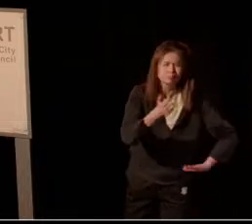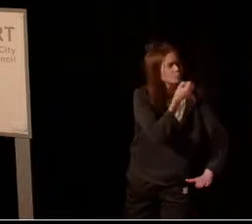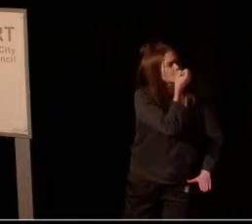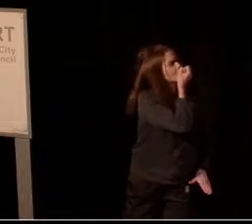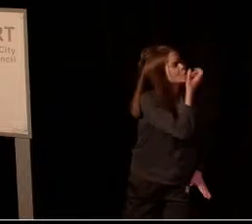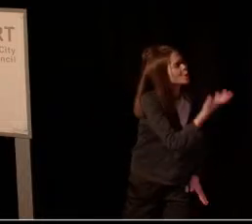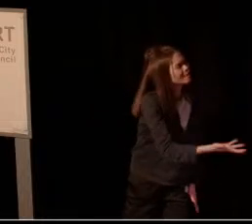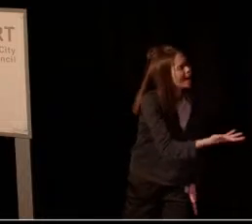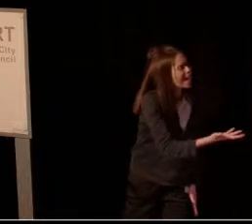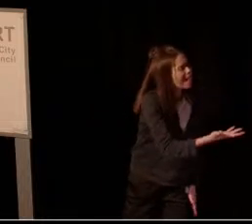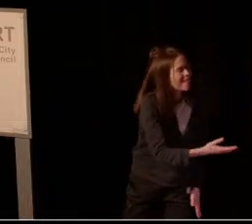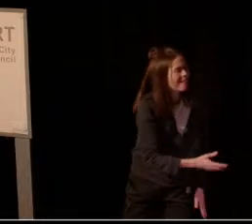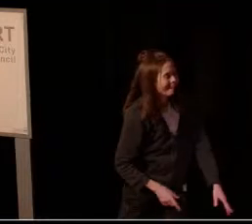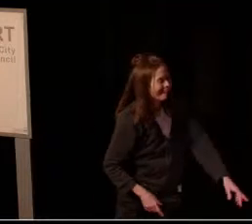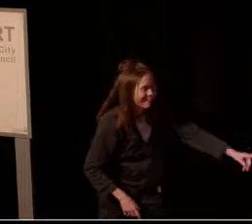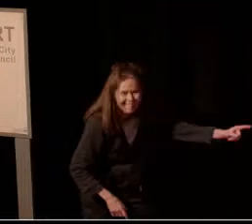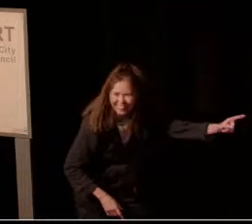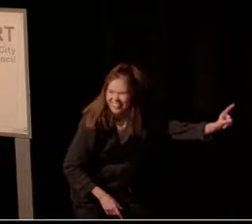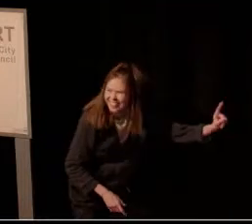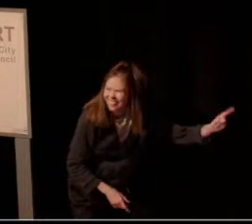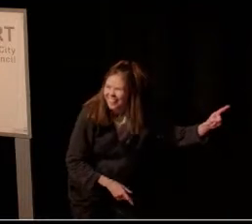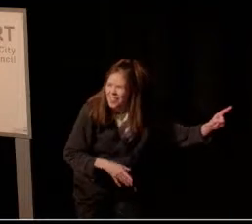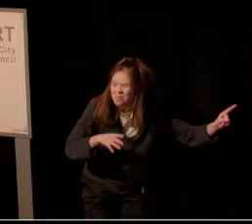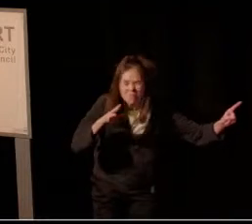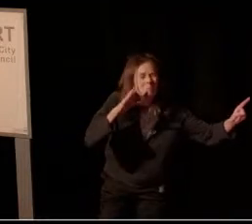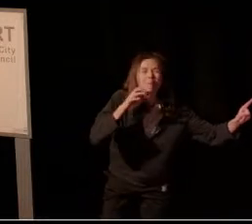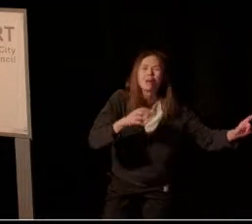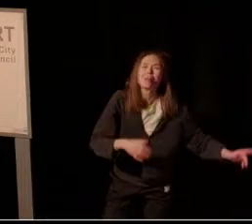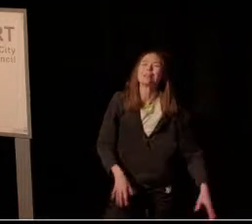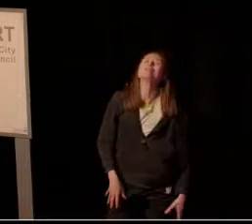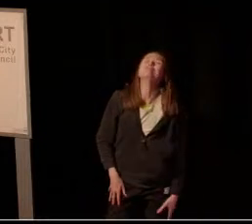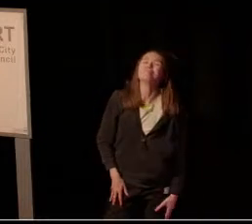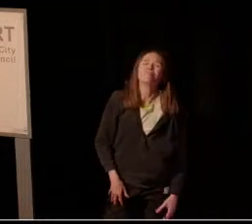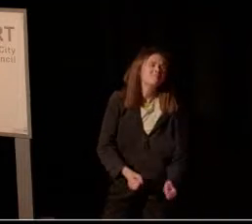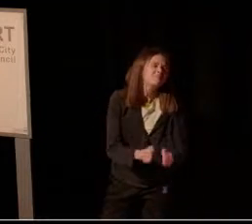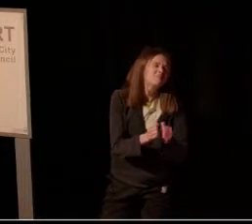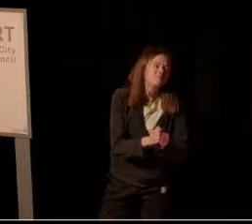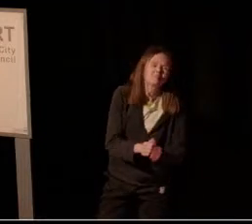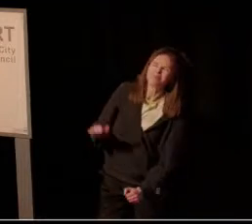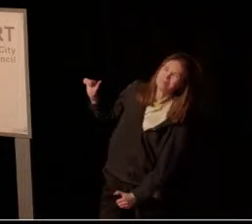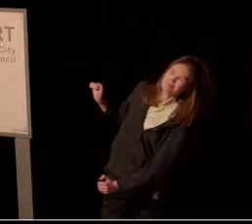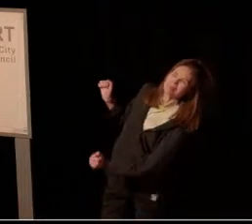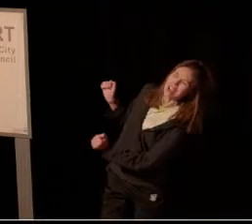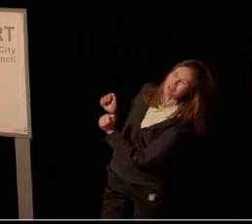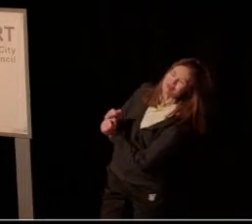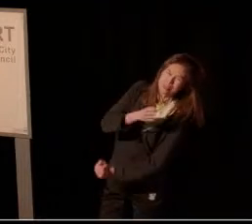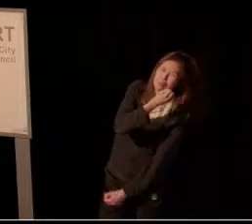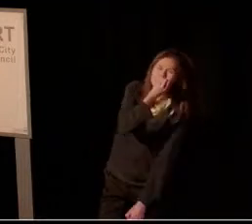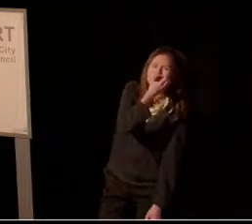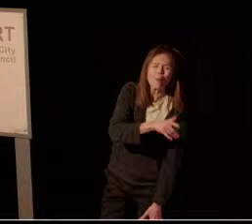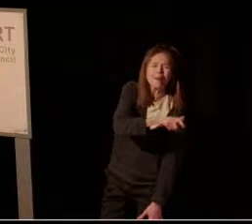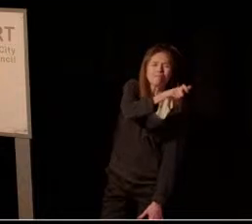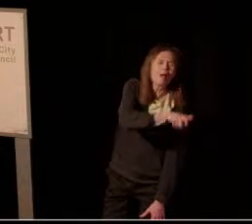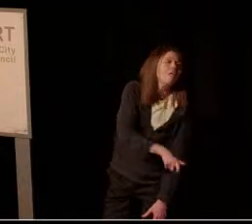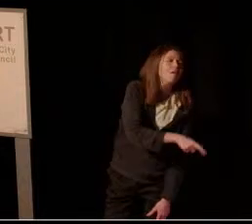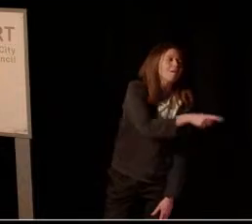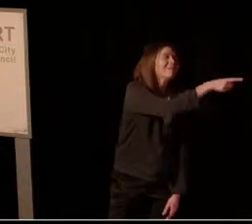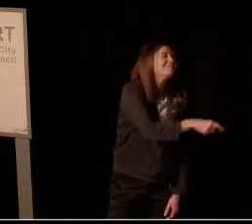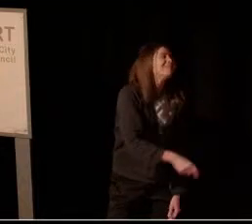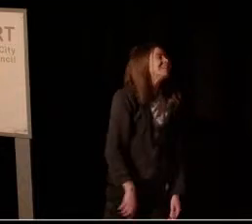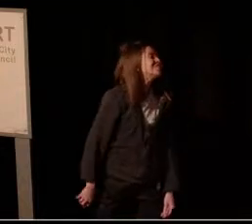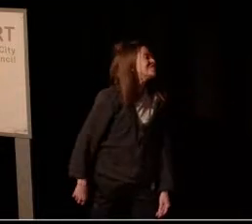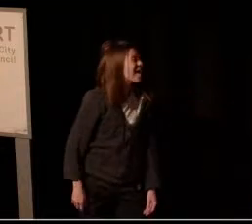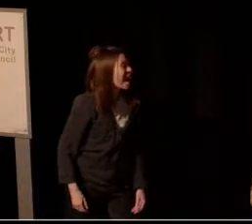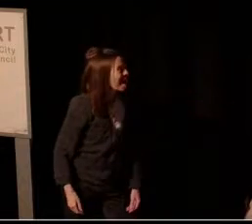my note. I heartily agree with you in your hope of him. He's a splendid child.